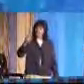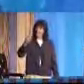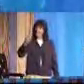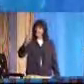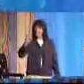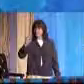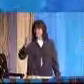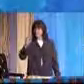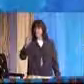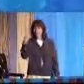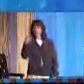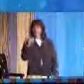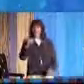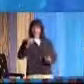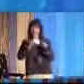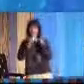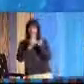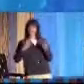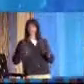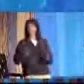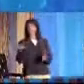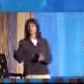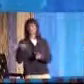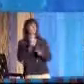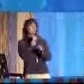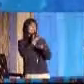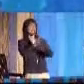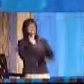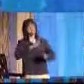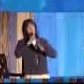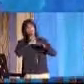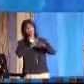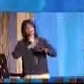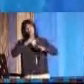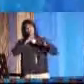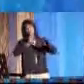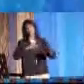just talking at, just like that. Have you experienced that?